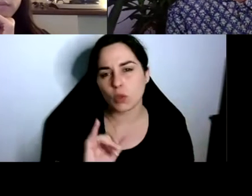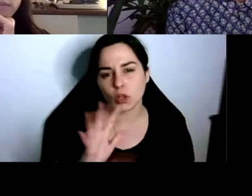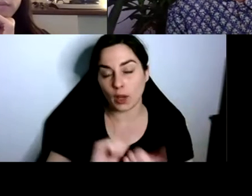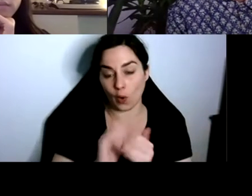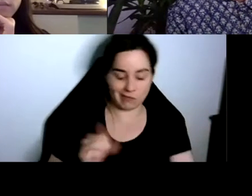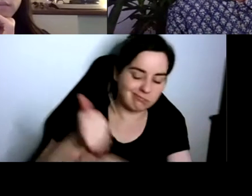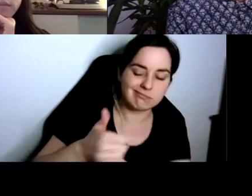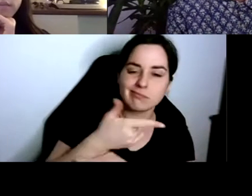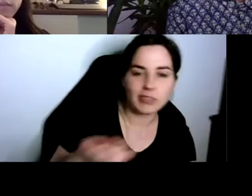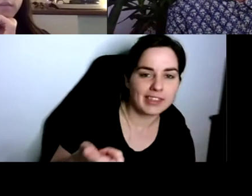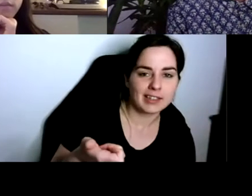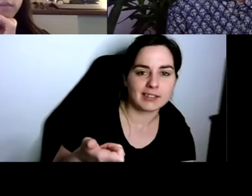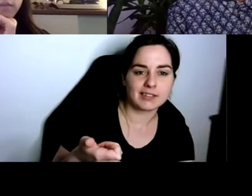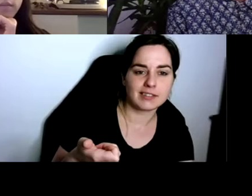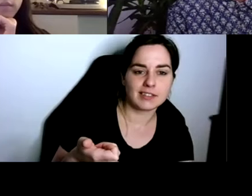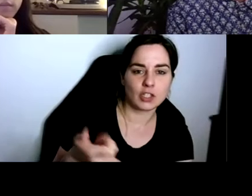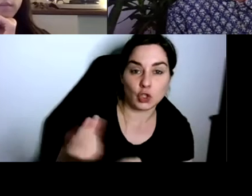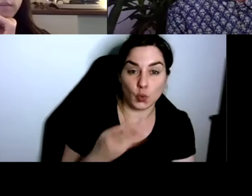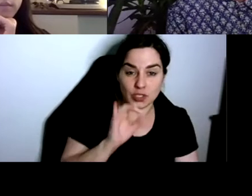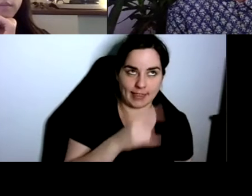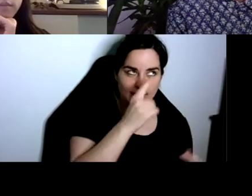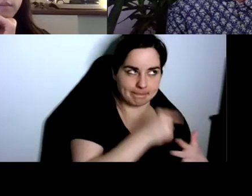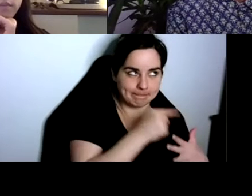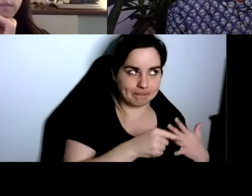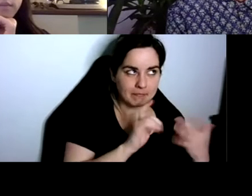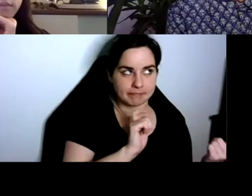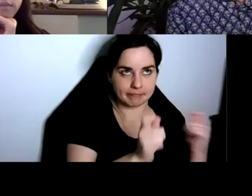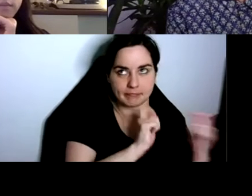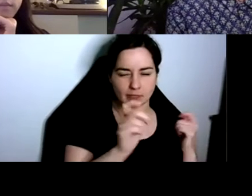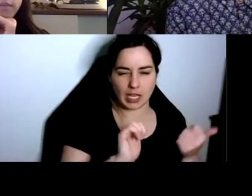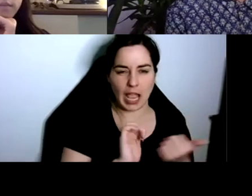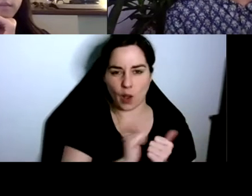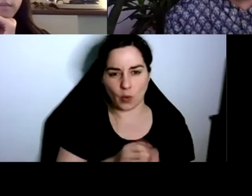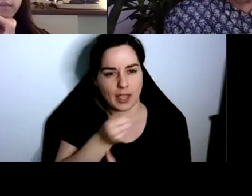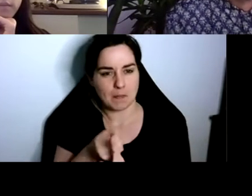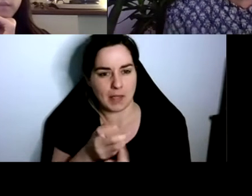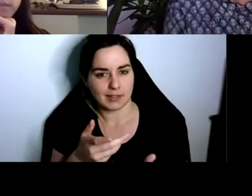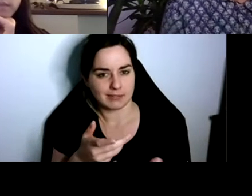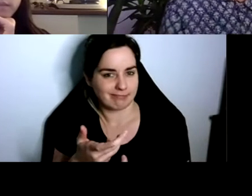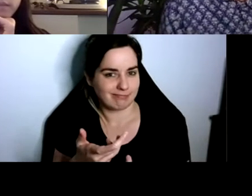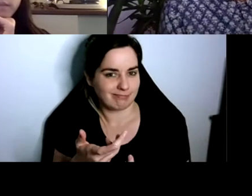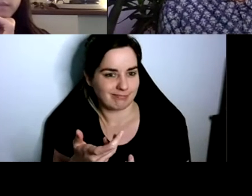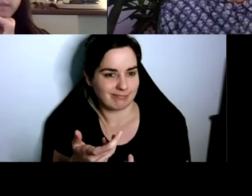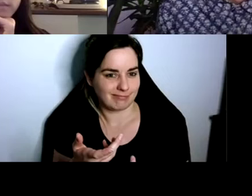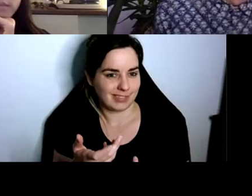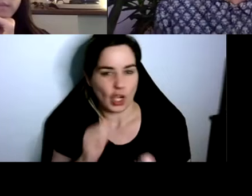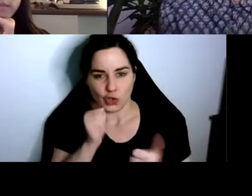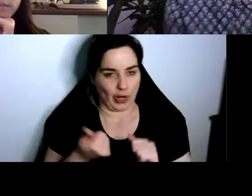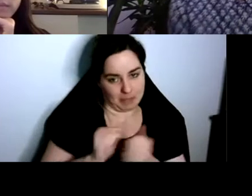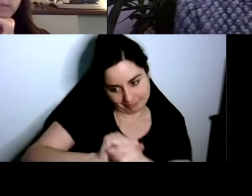to these changes in intensity that we're kind of talking about here, not to get too